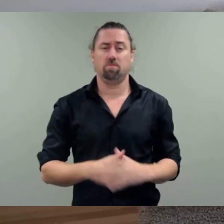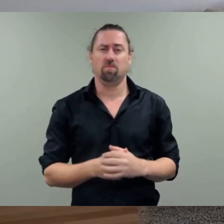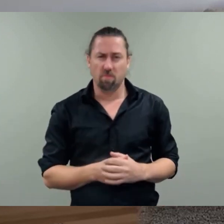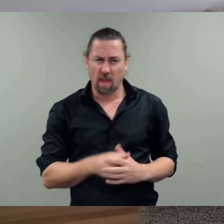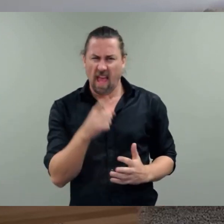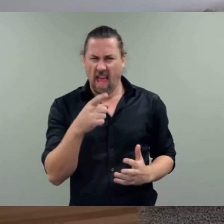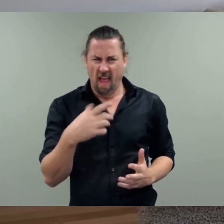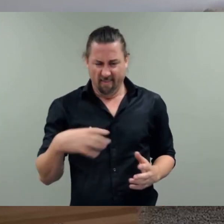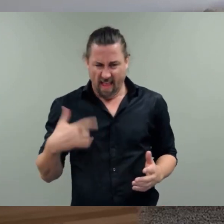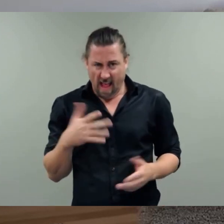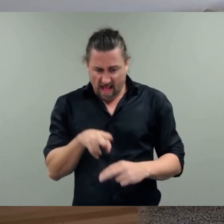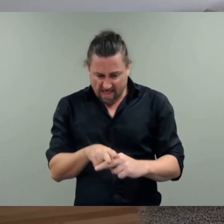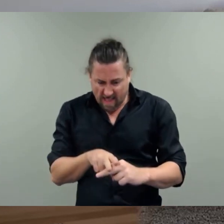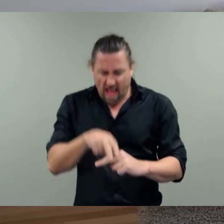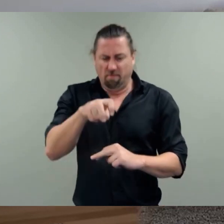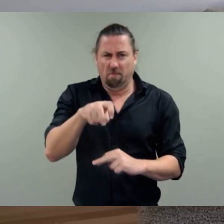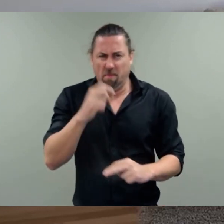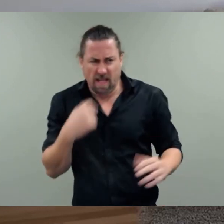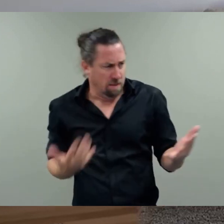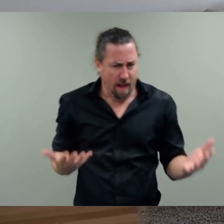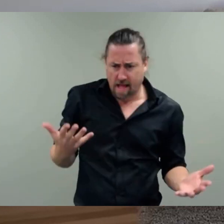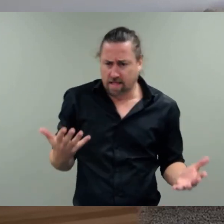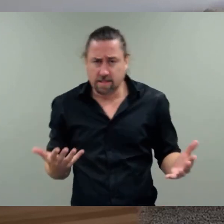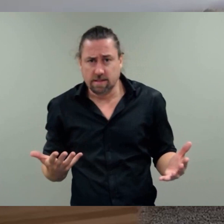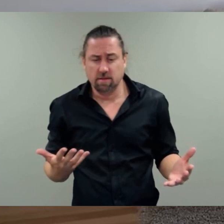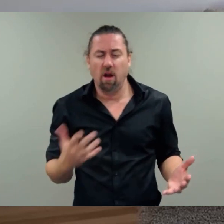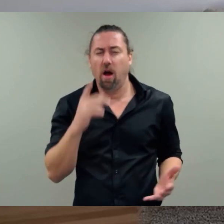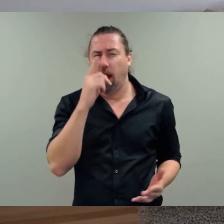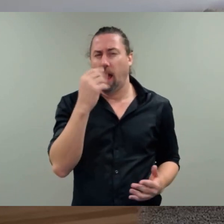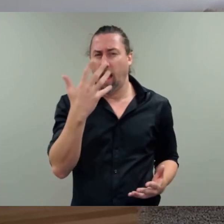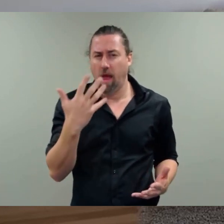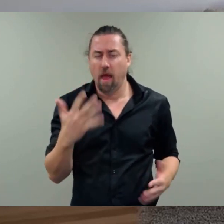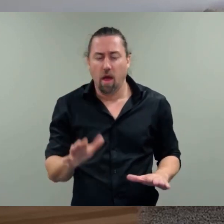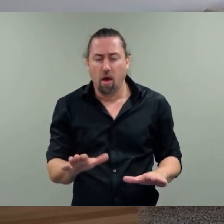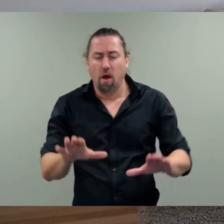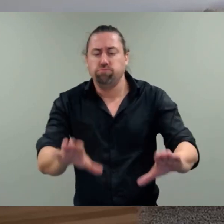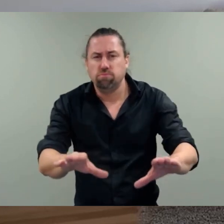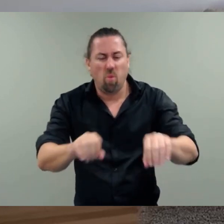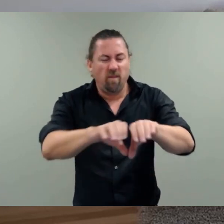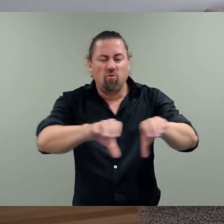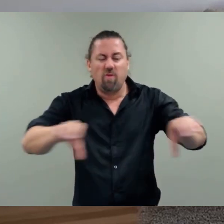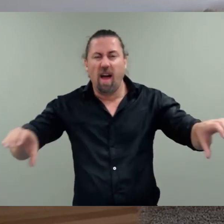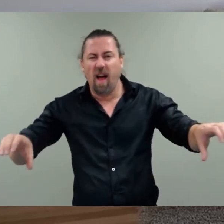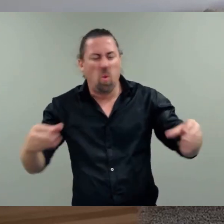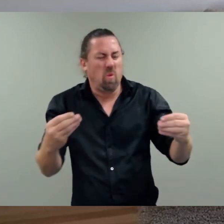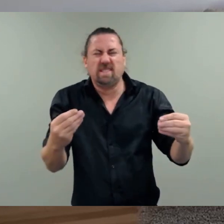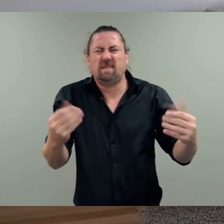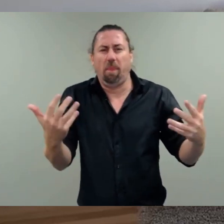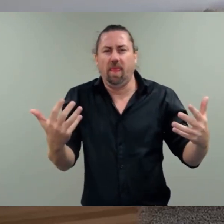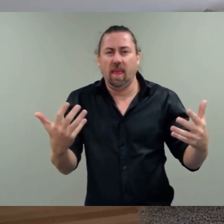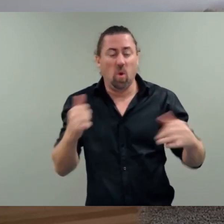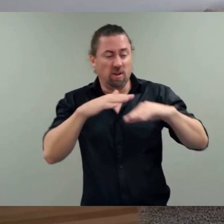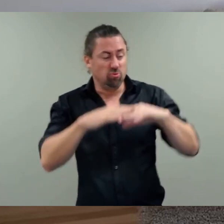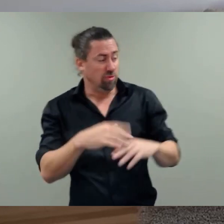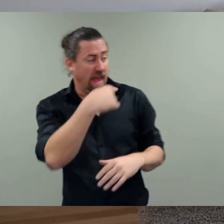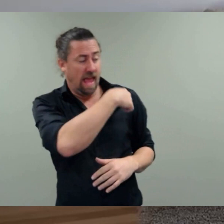If you require some stability when standing from a chair, you can gently place your hands on the bench, rail, frame,